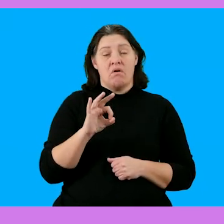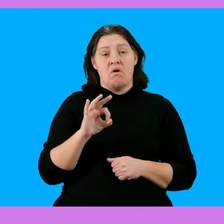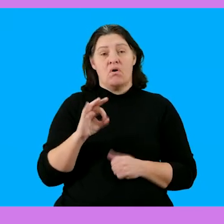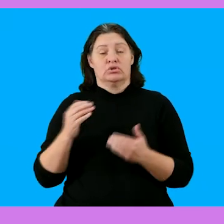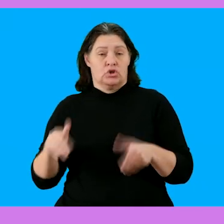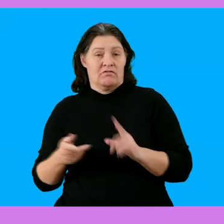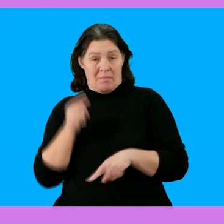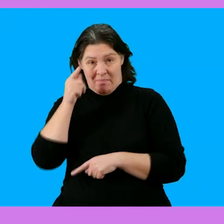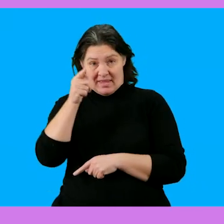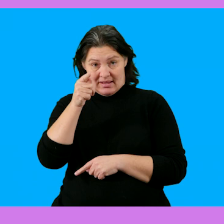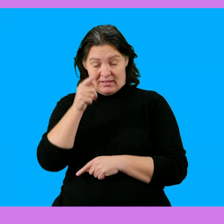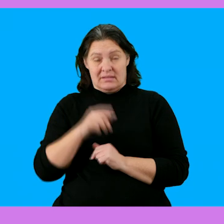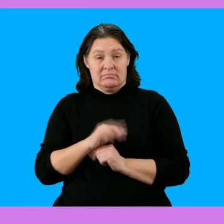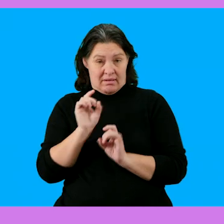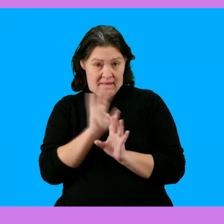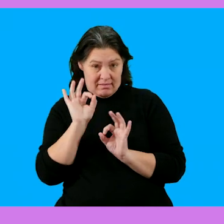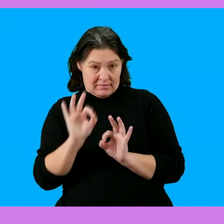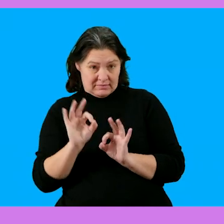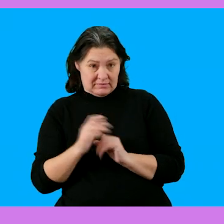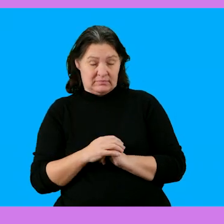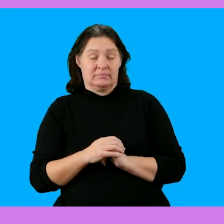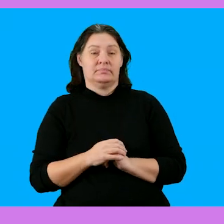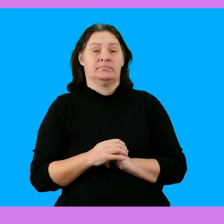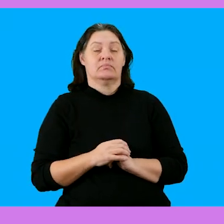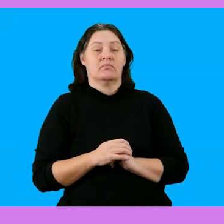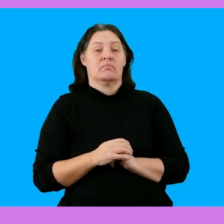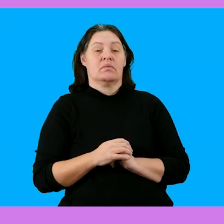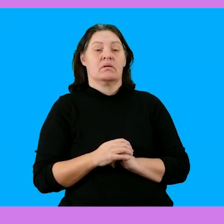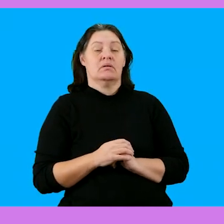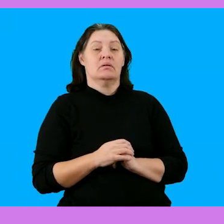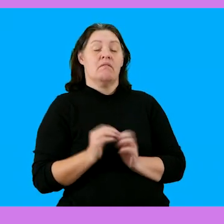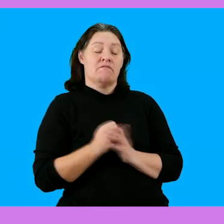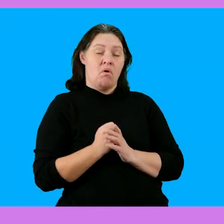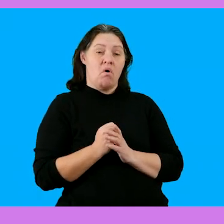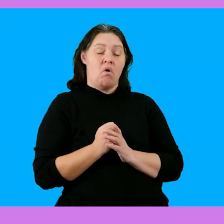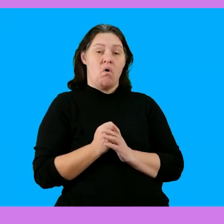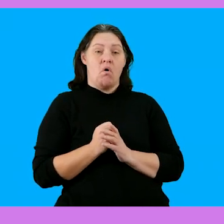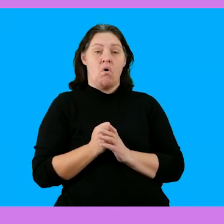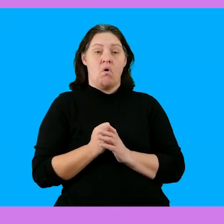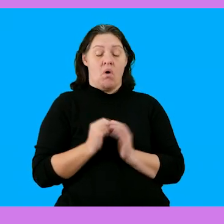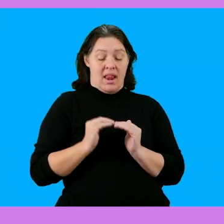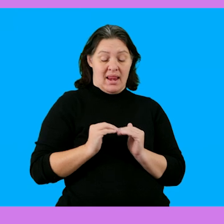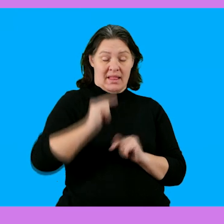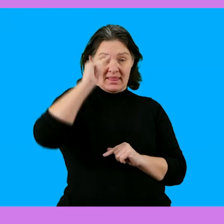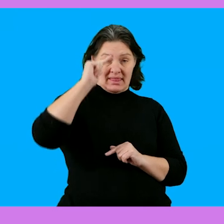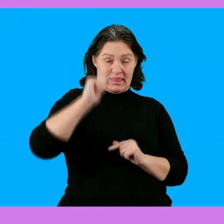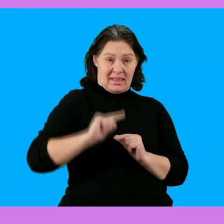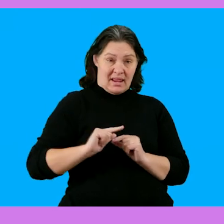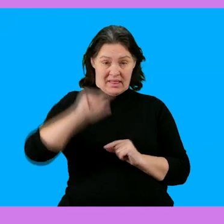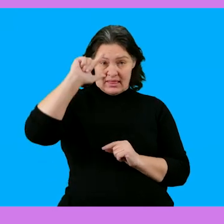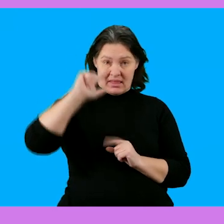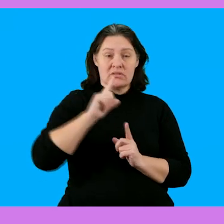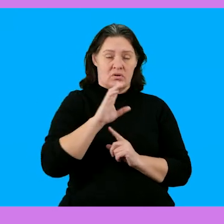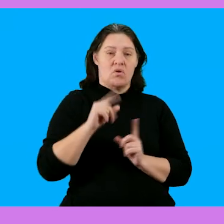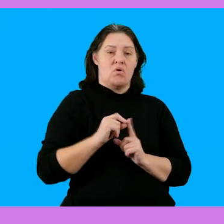the shorts, and I got it from here. Are we clear on that? Okay, so in terms of our length, that will give us a total of,